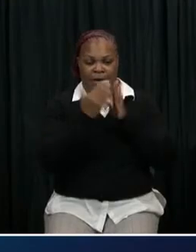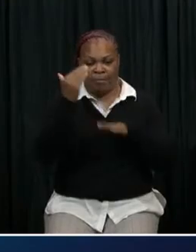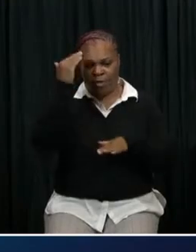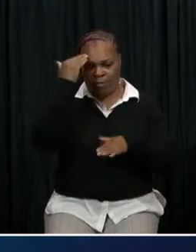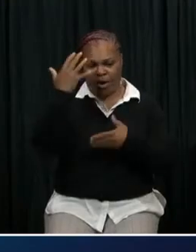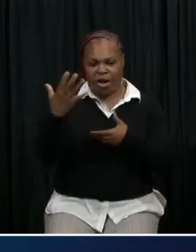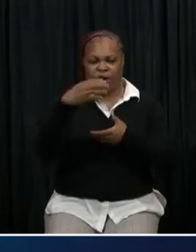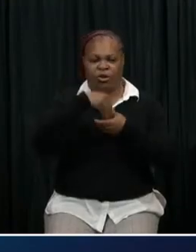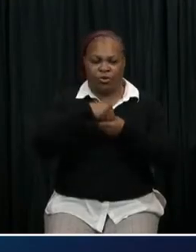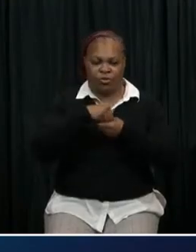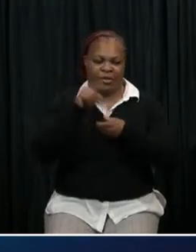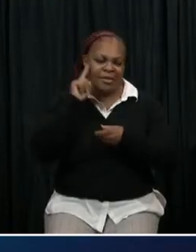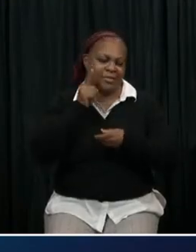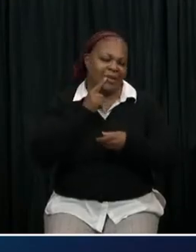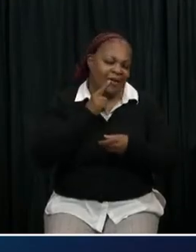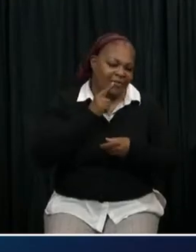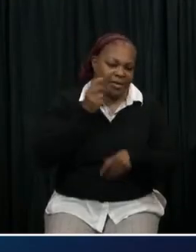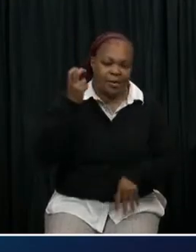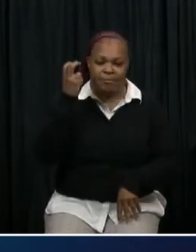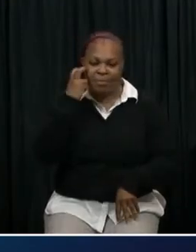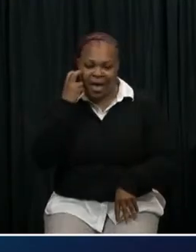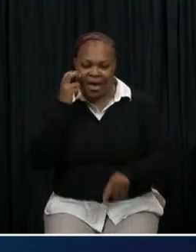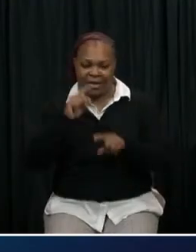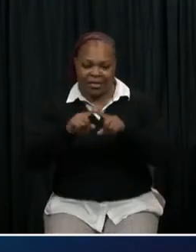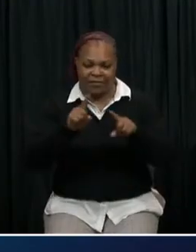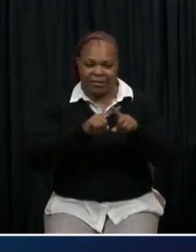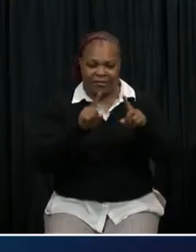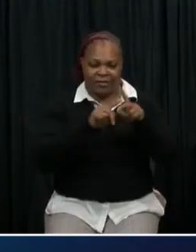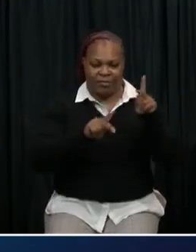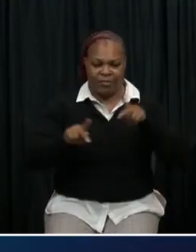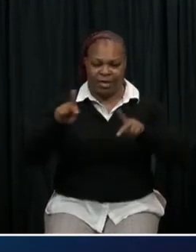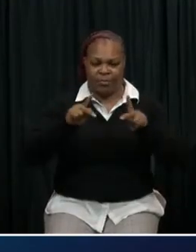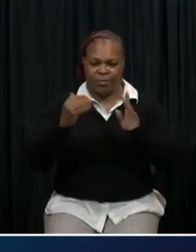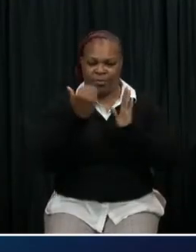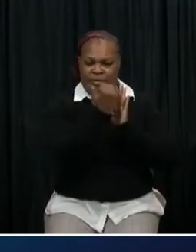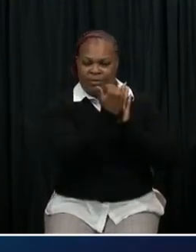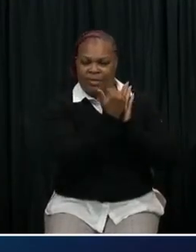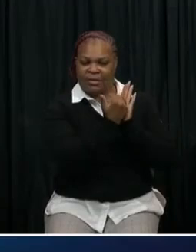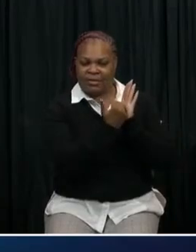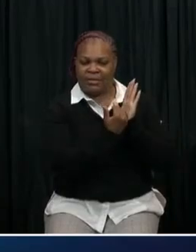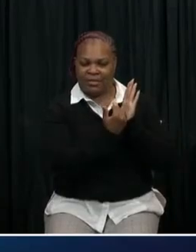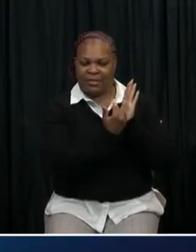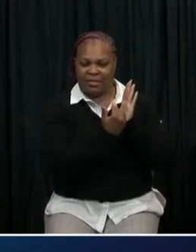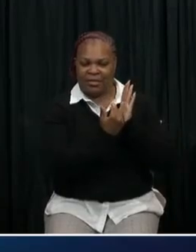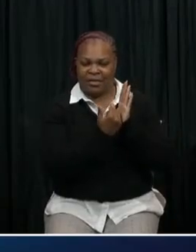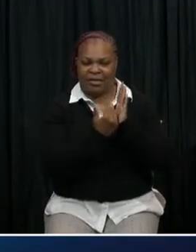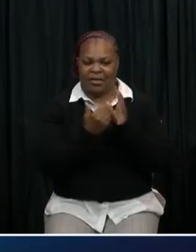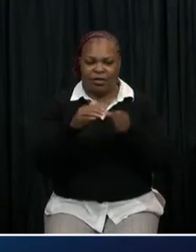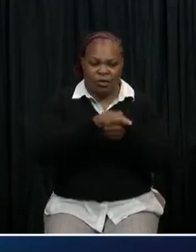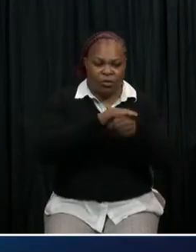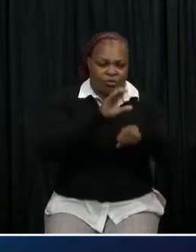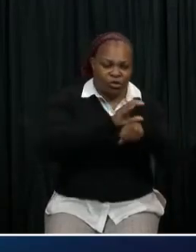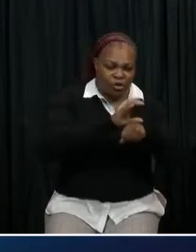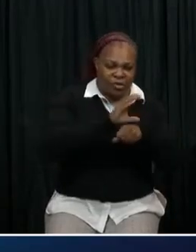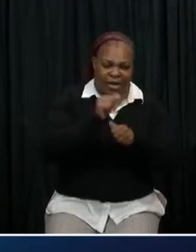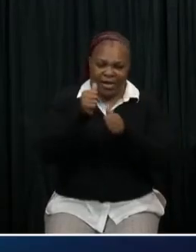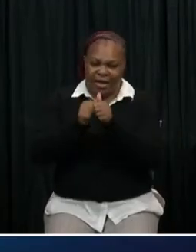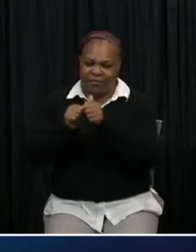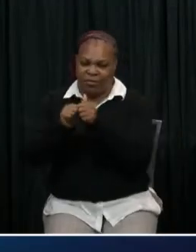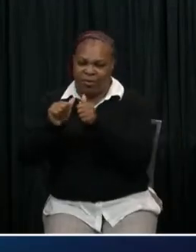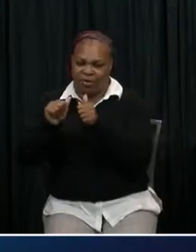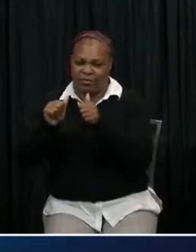church manual, to be more inclusive of deaf and blind and those who are people, that is on the list that you have